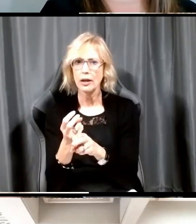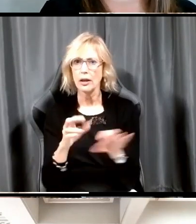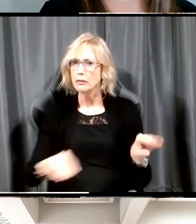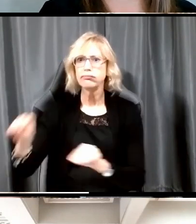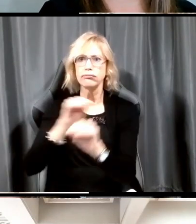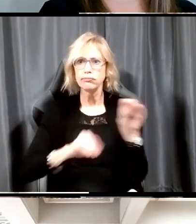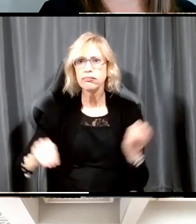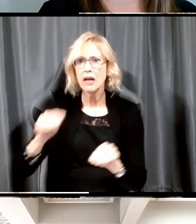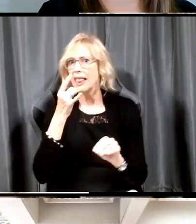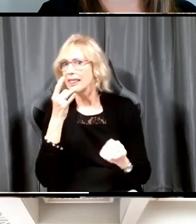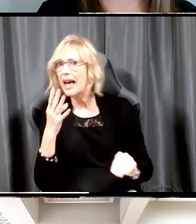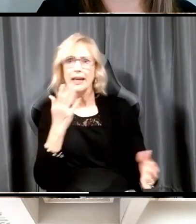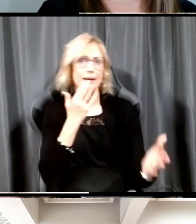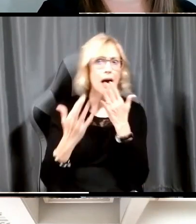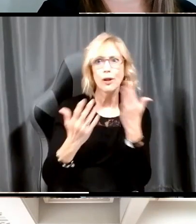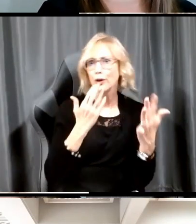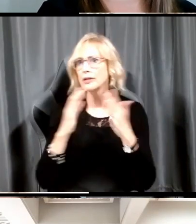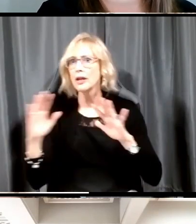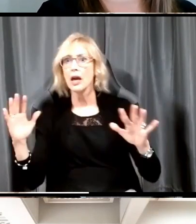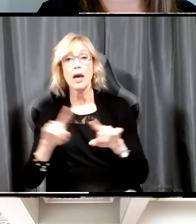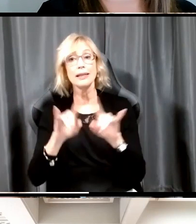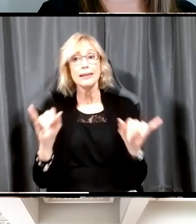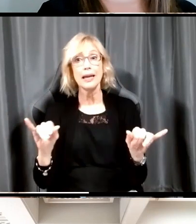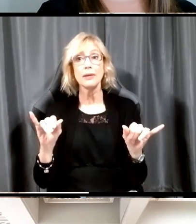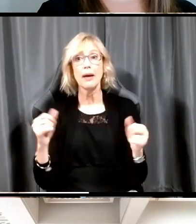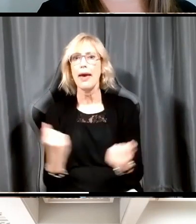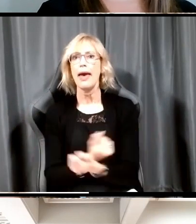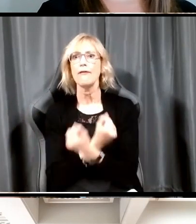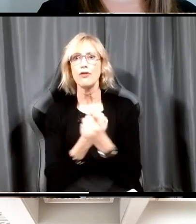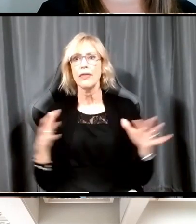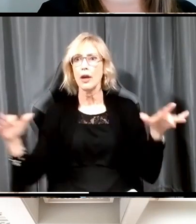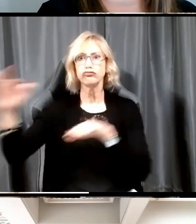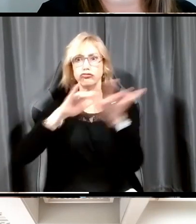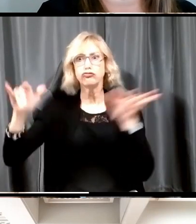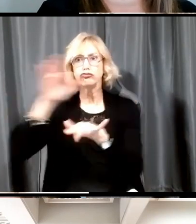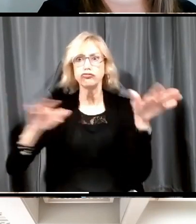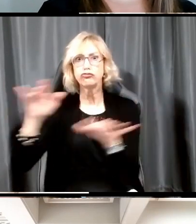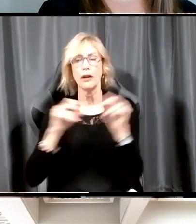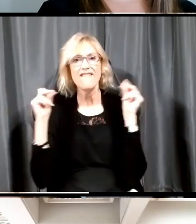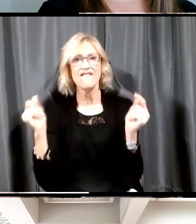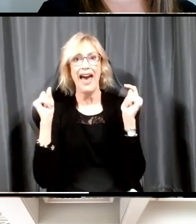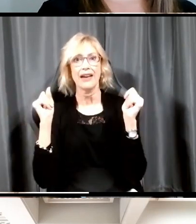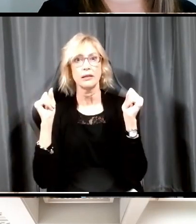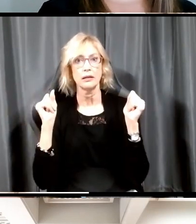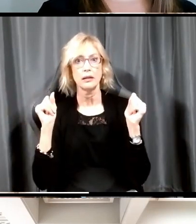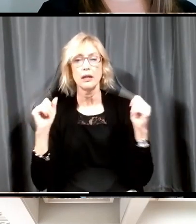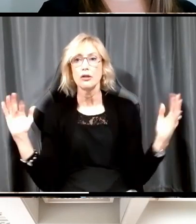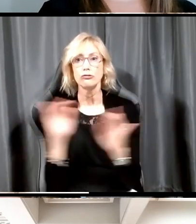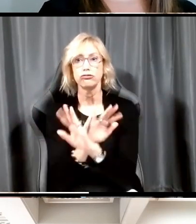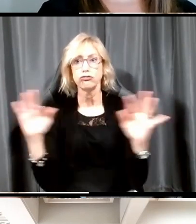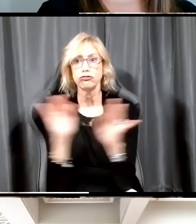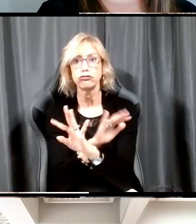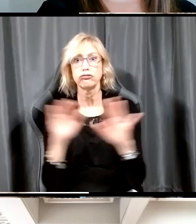you've got light, you've got colors, but at the same time, everything is moving quickly and the background